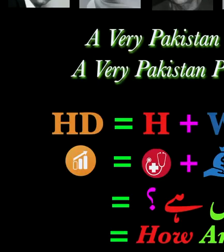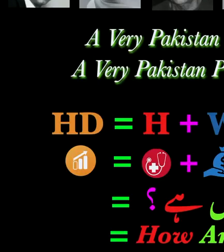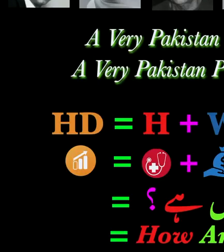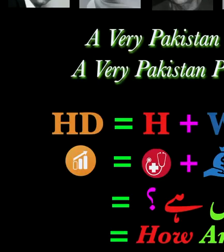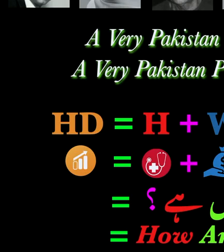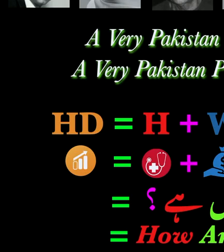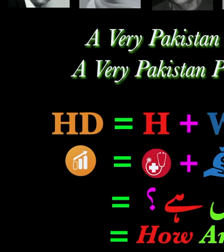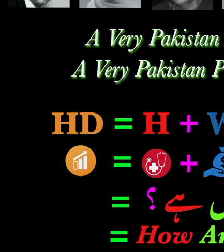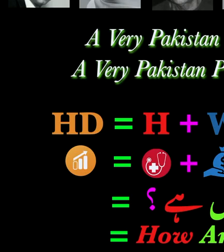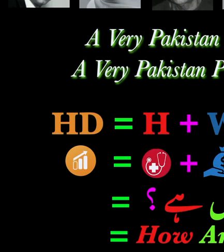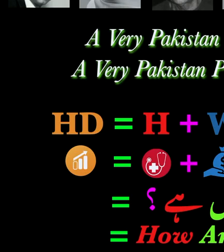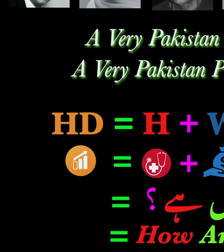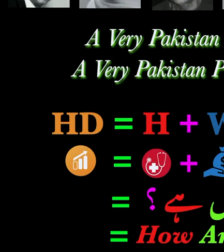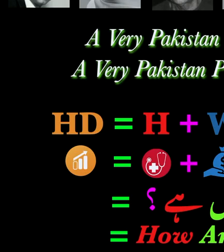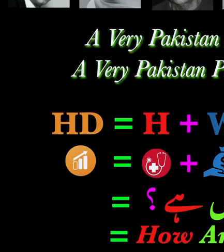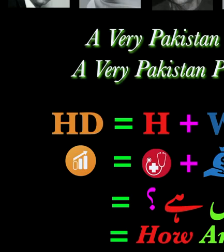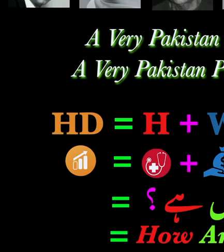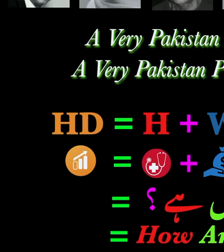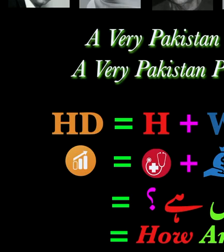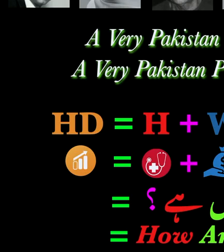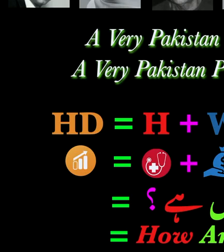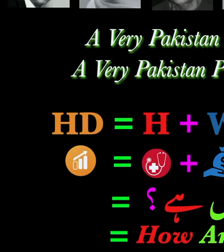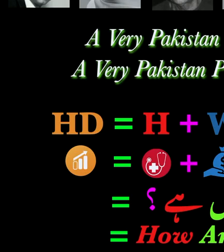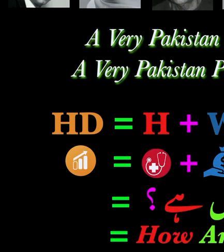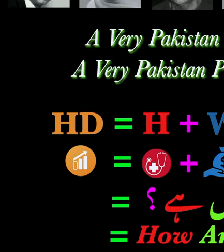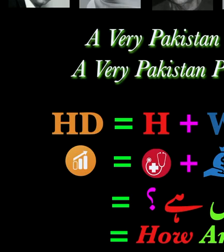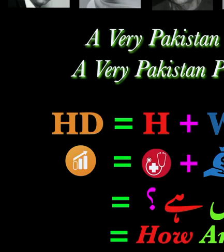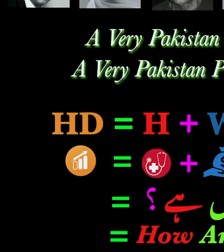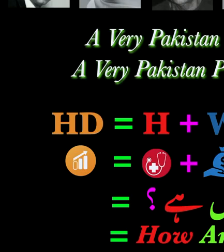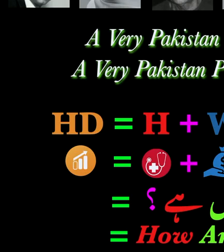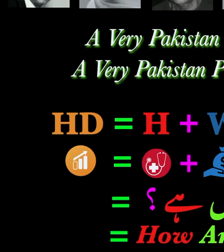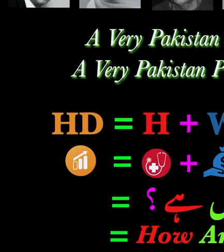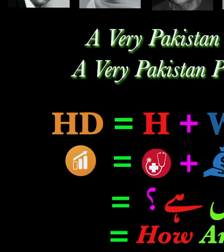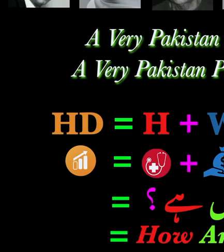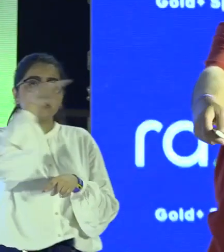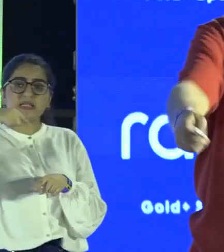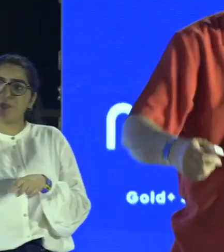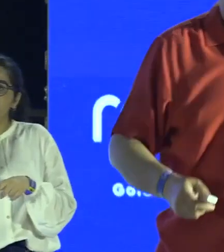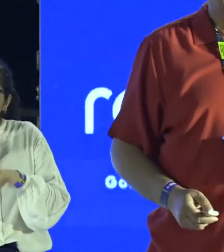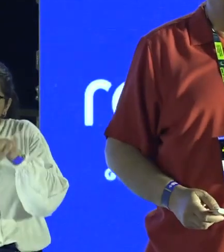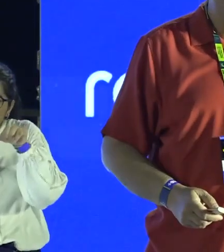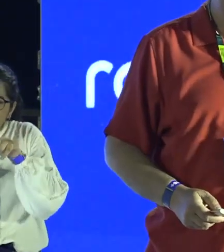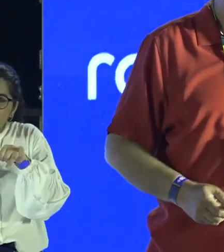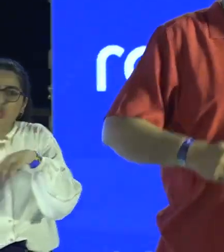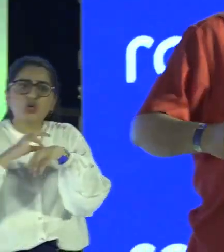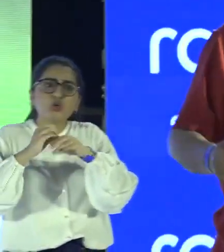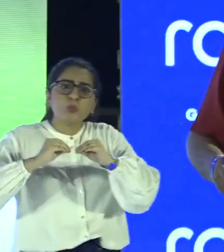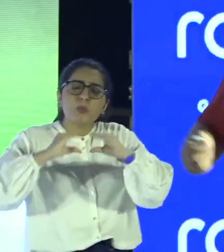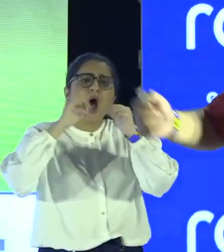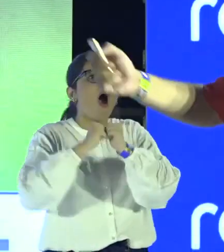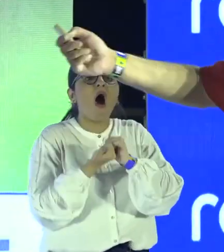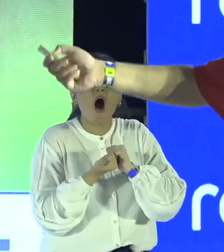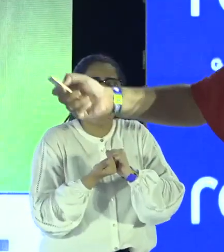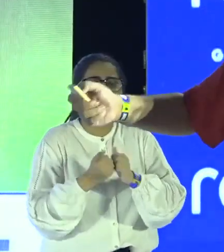probably not in this way, right? So every year, the UN, this is the report we had done, UN measures human development by measuring these three things. It